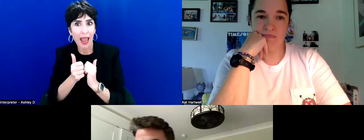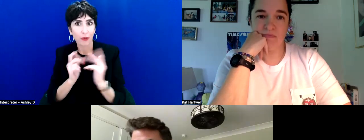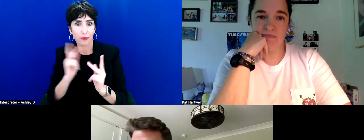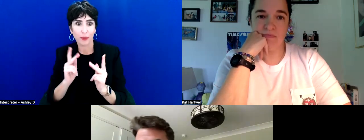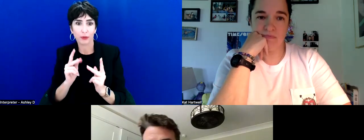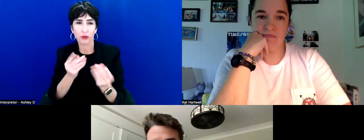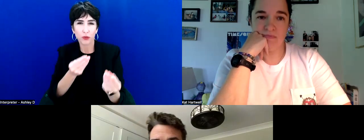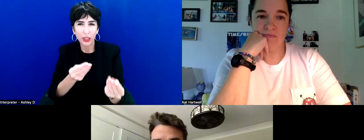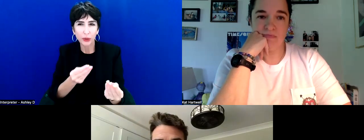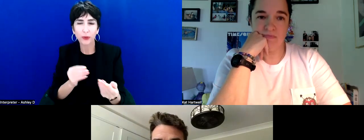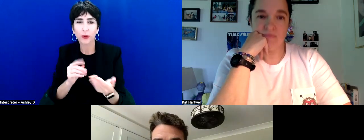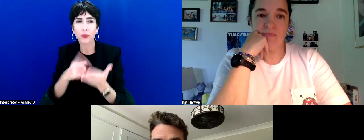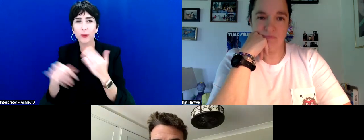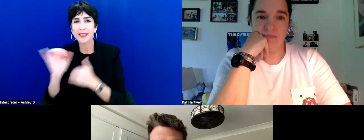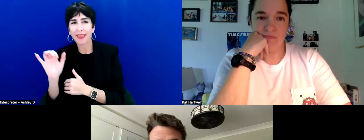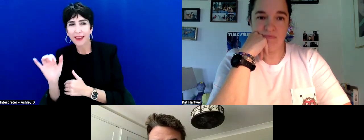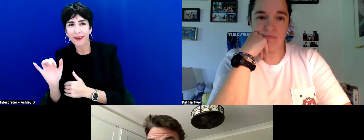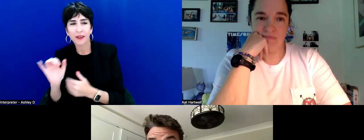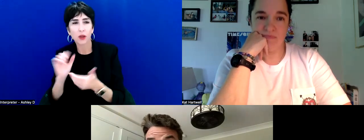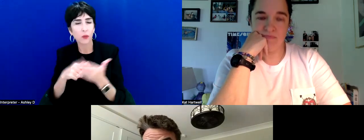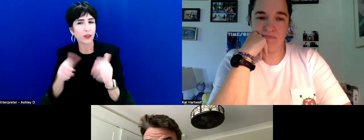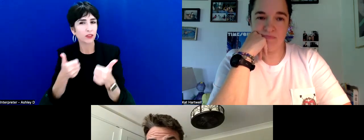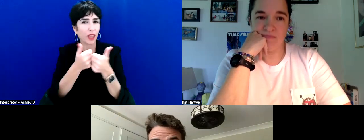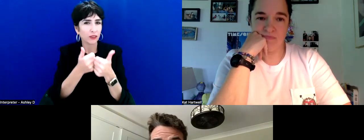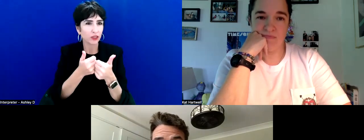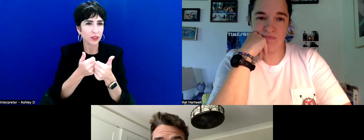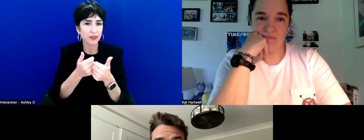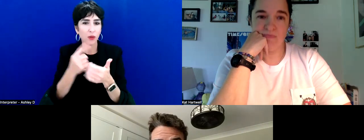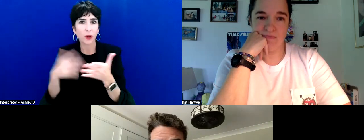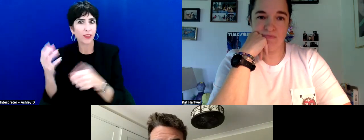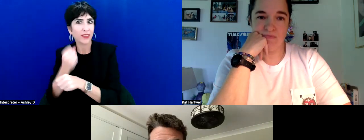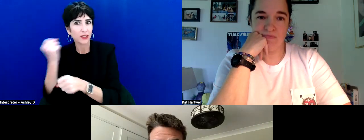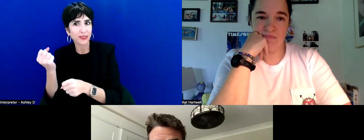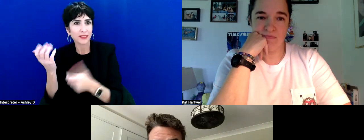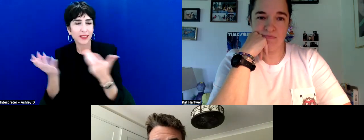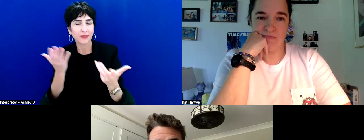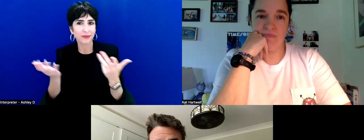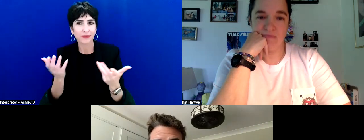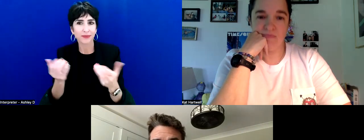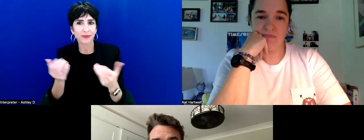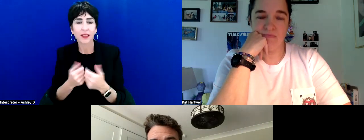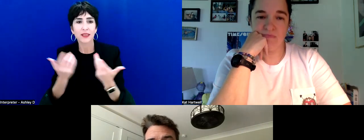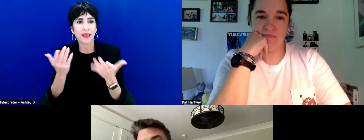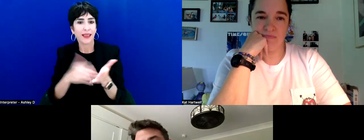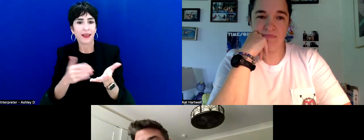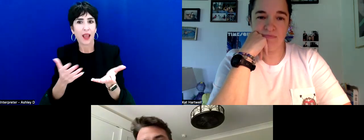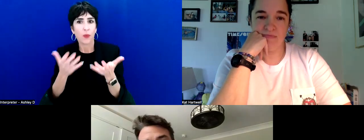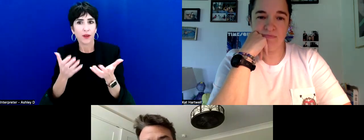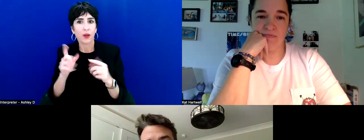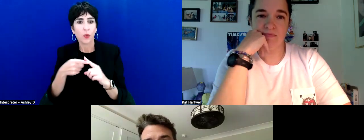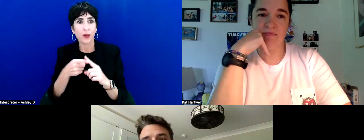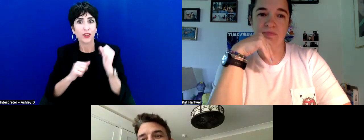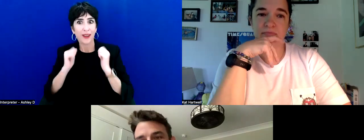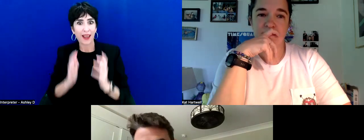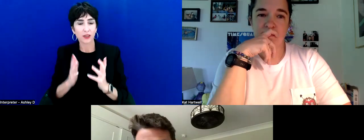you? What's it like? What are the challenges? What are the victories? You know what I mean? Because again, when you're an actor,